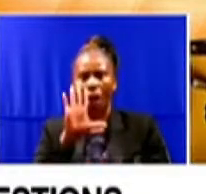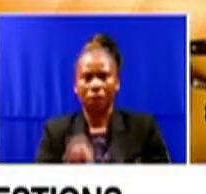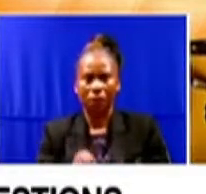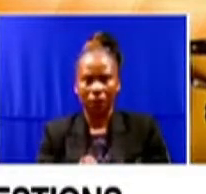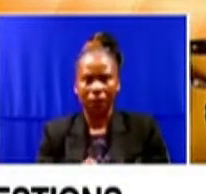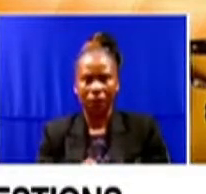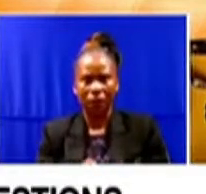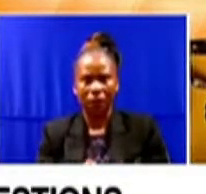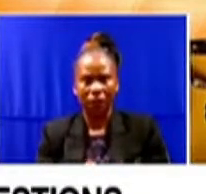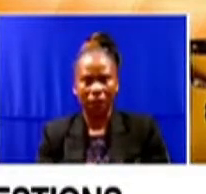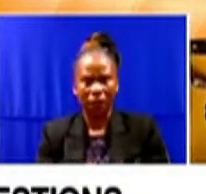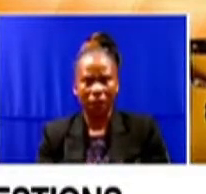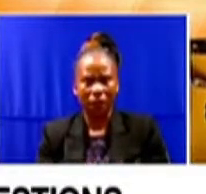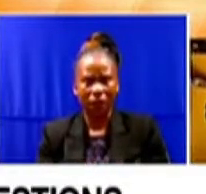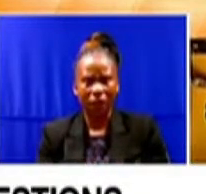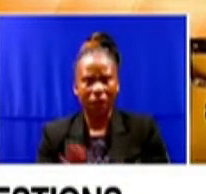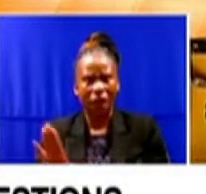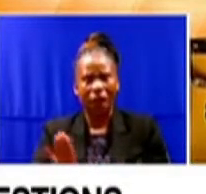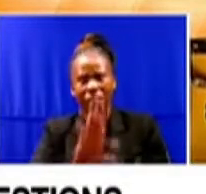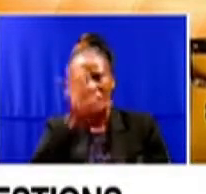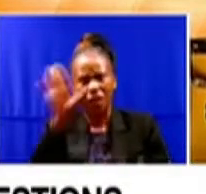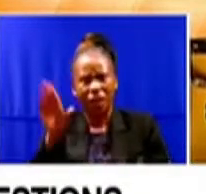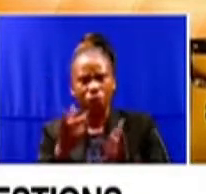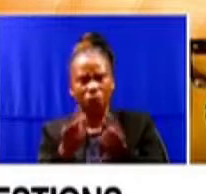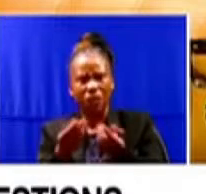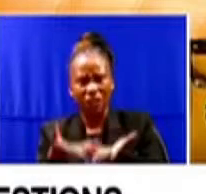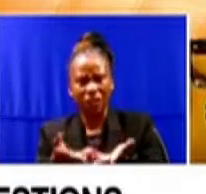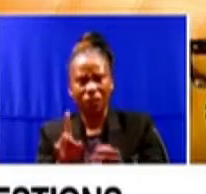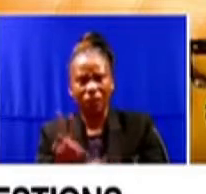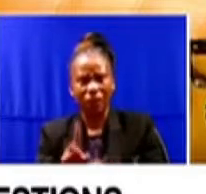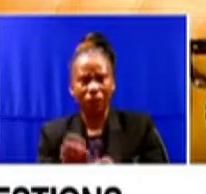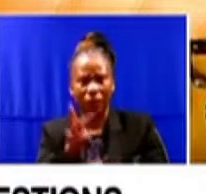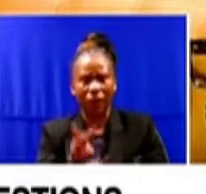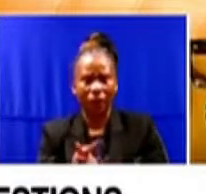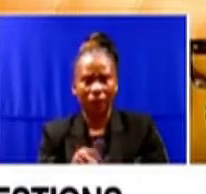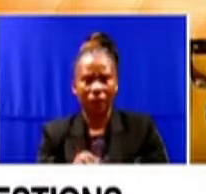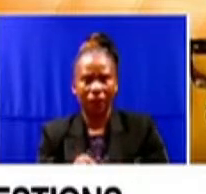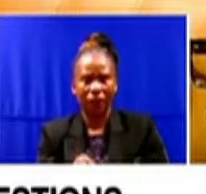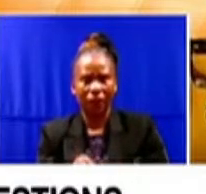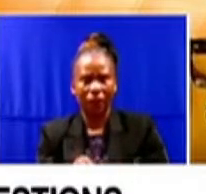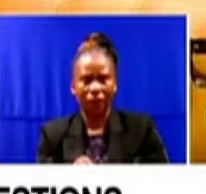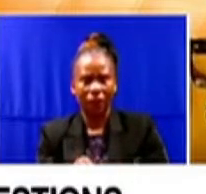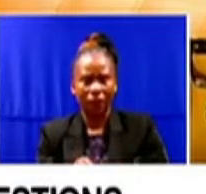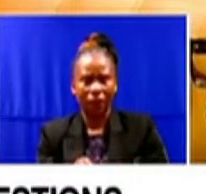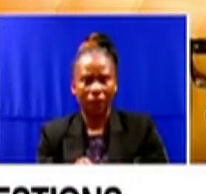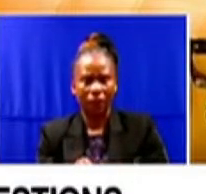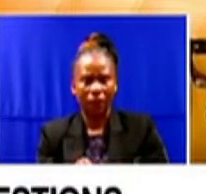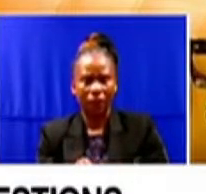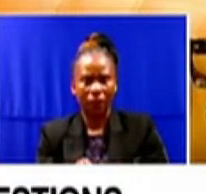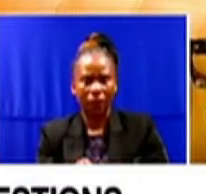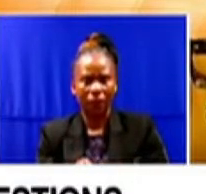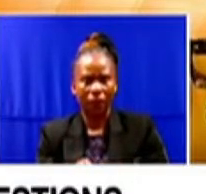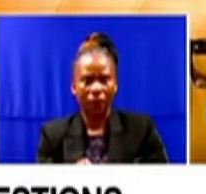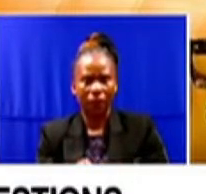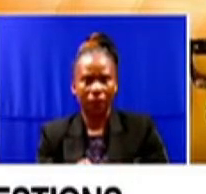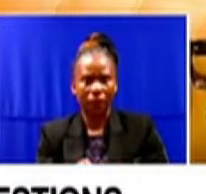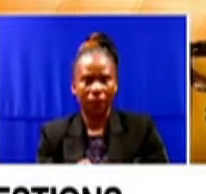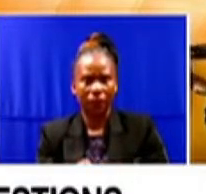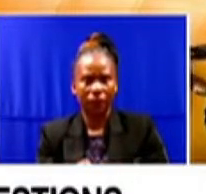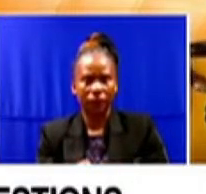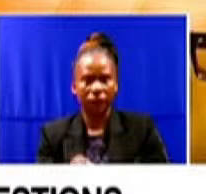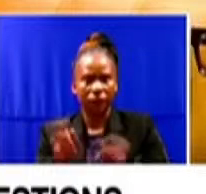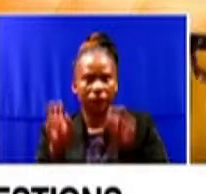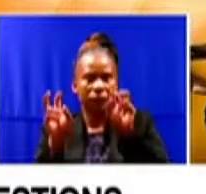force during this time? Because if these insurgencies are not quelled, the issue of